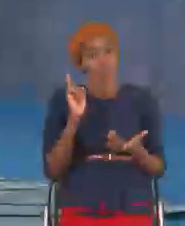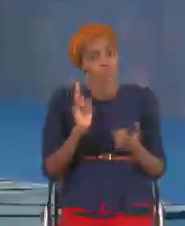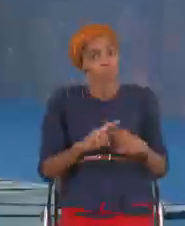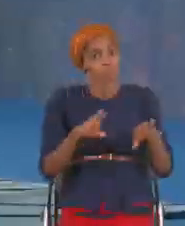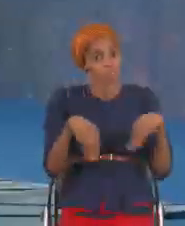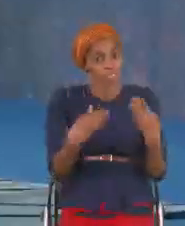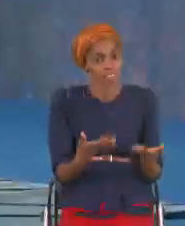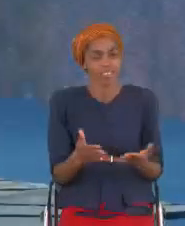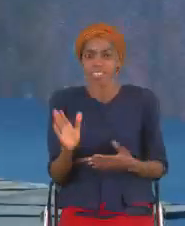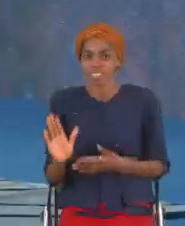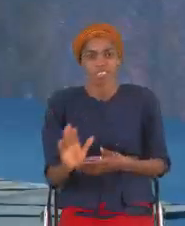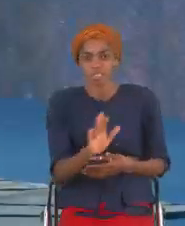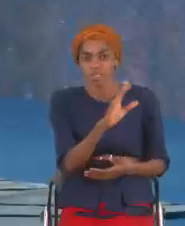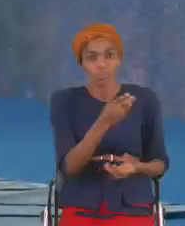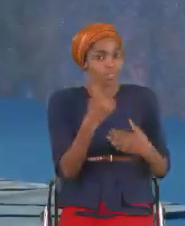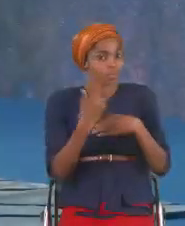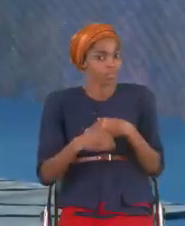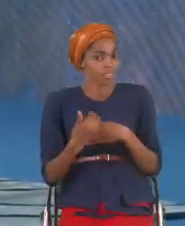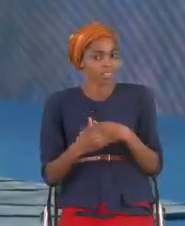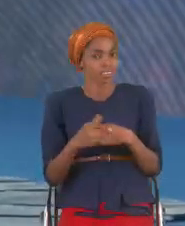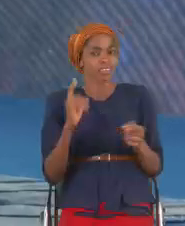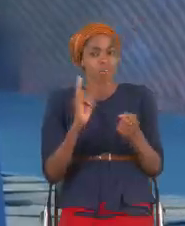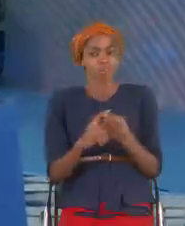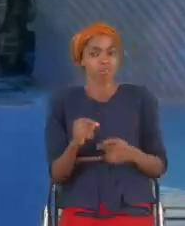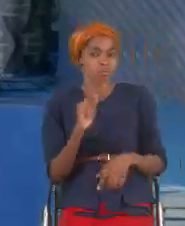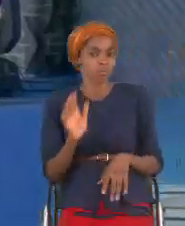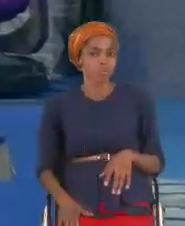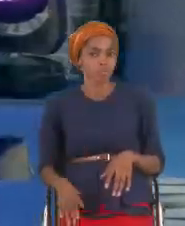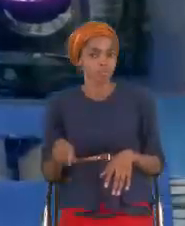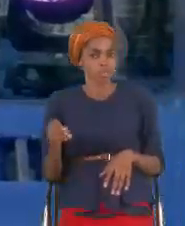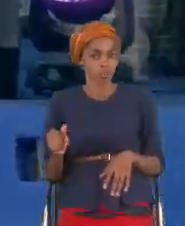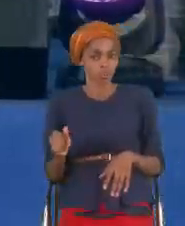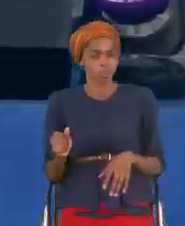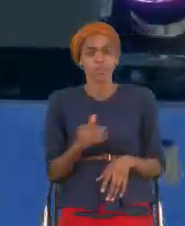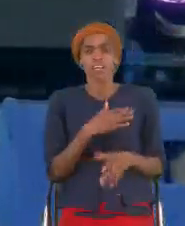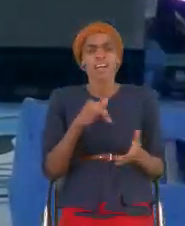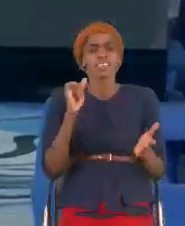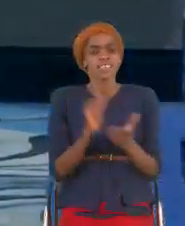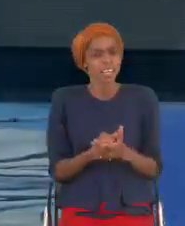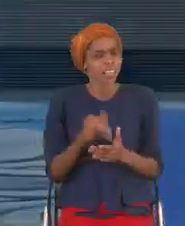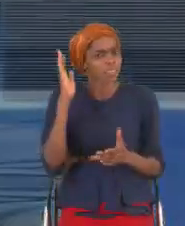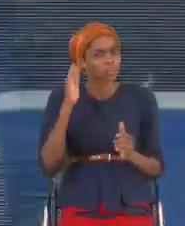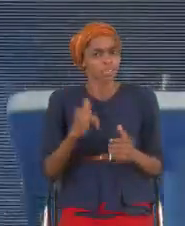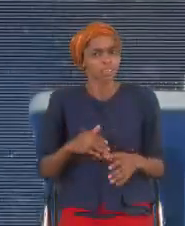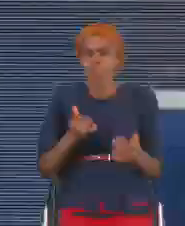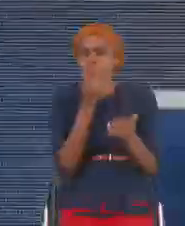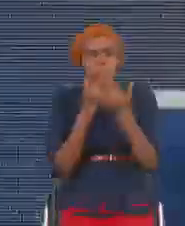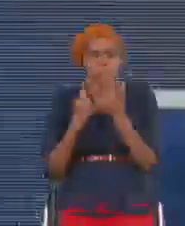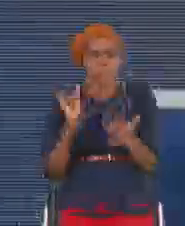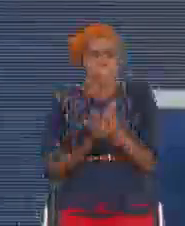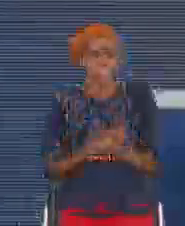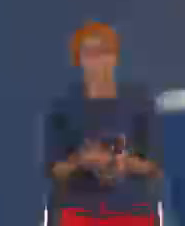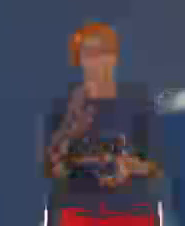give the children's bread unto dogs. And that could have offended